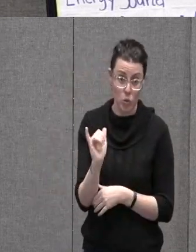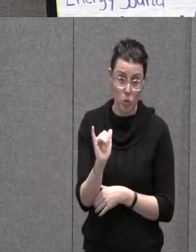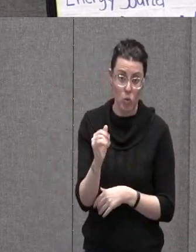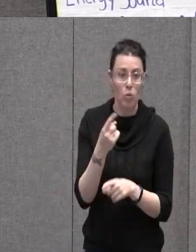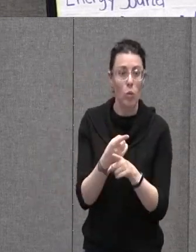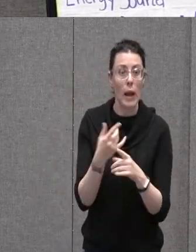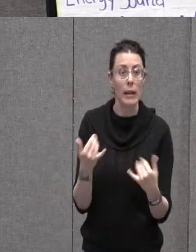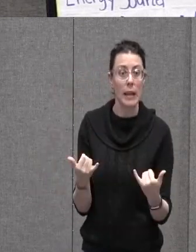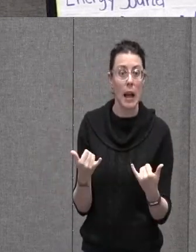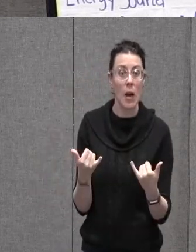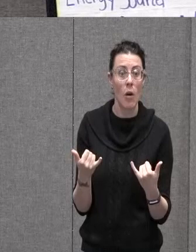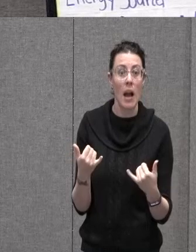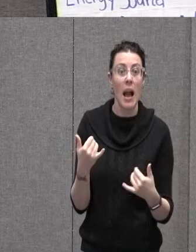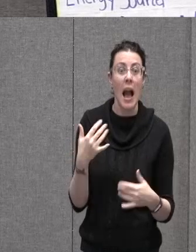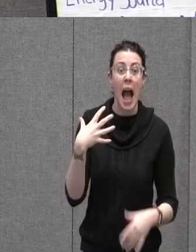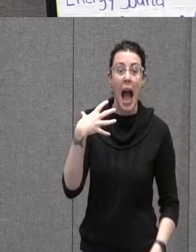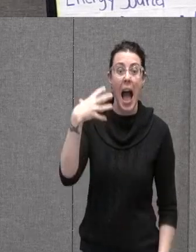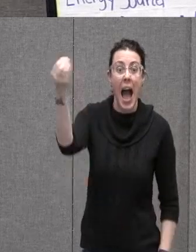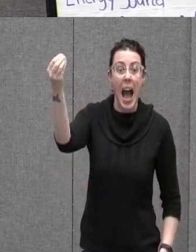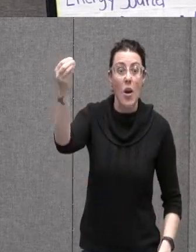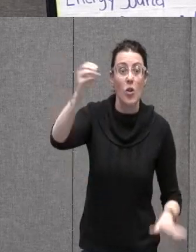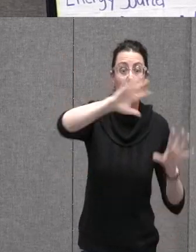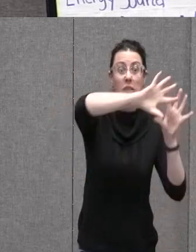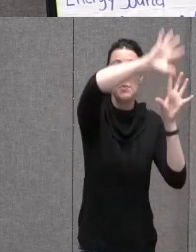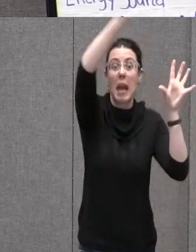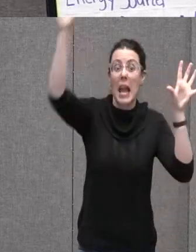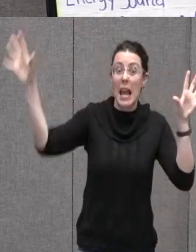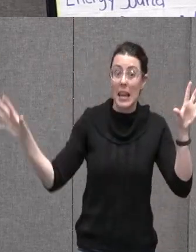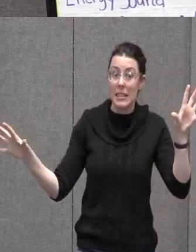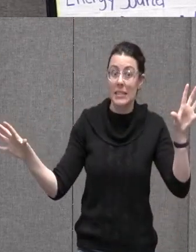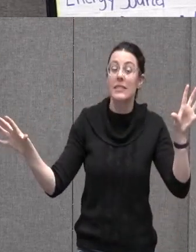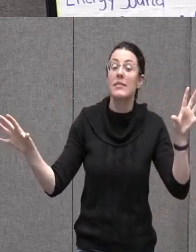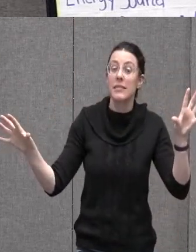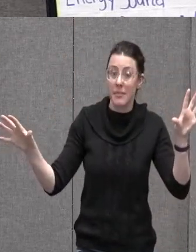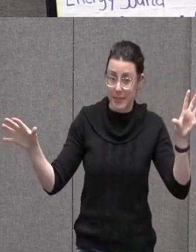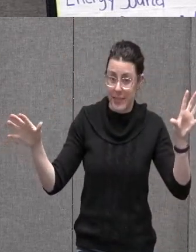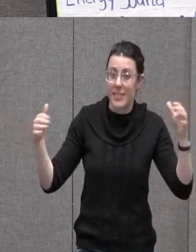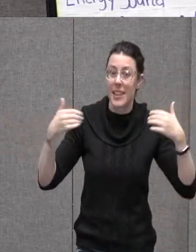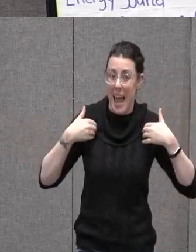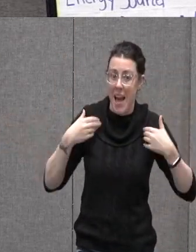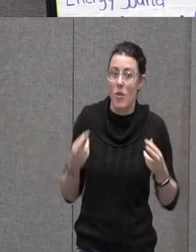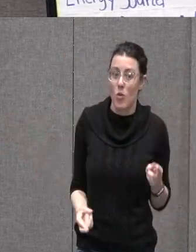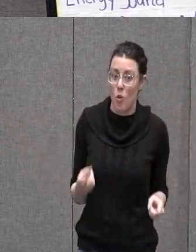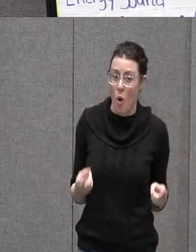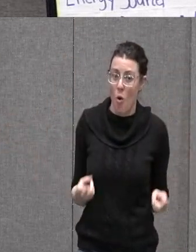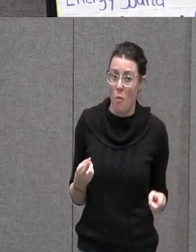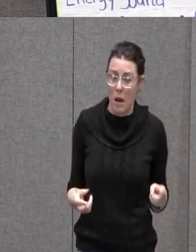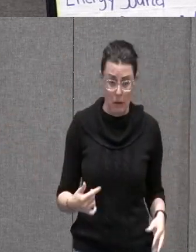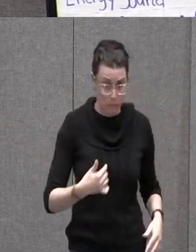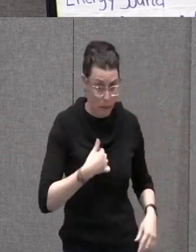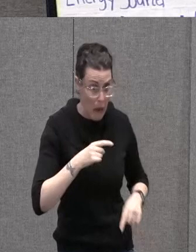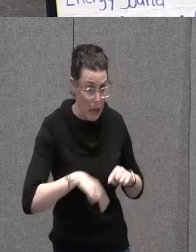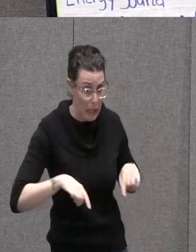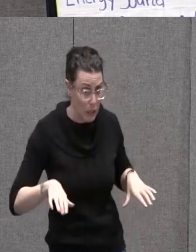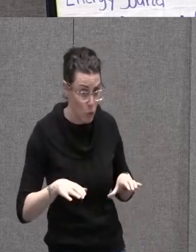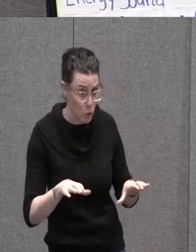space. You mean I can't do this? You can't go to outer space you need to tell without Mr. R that without because a he wants spacesuit. to